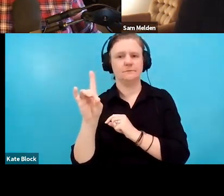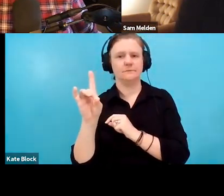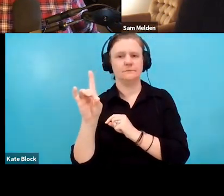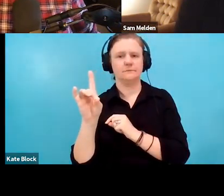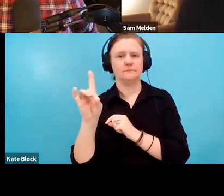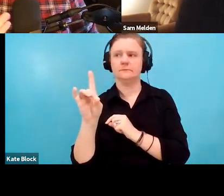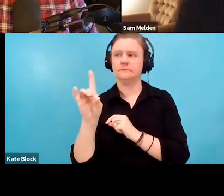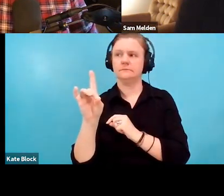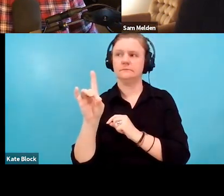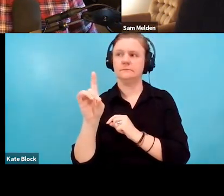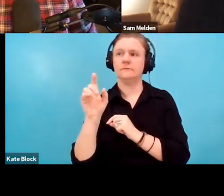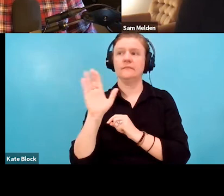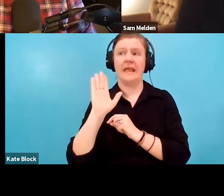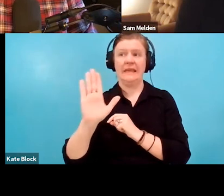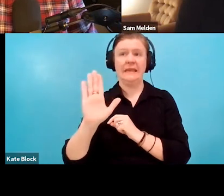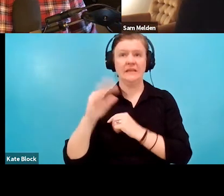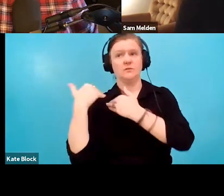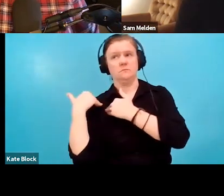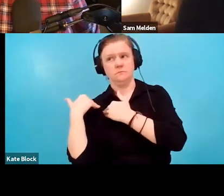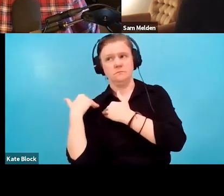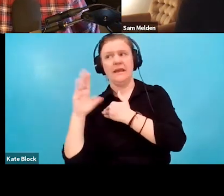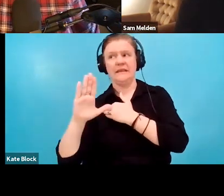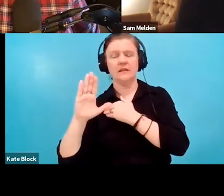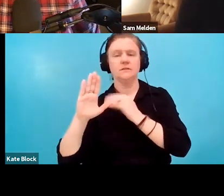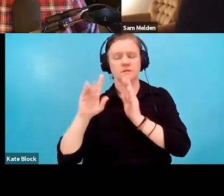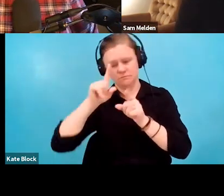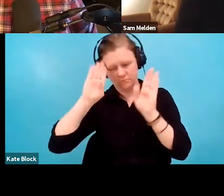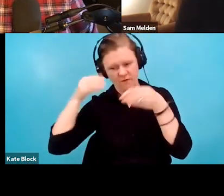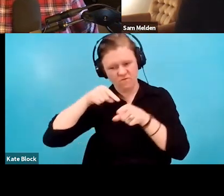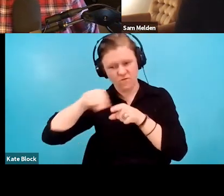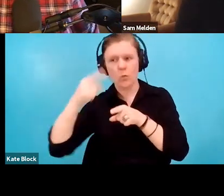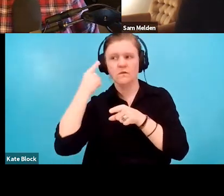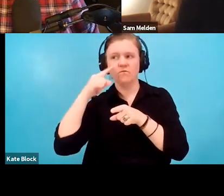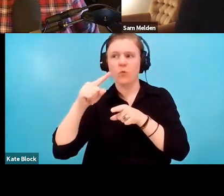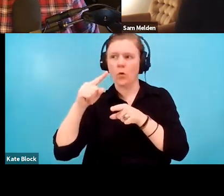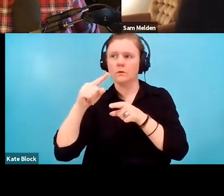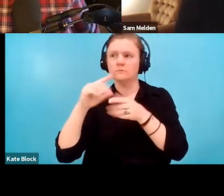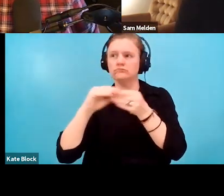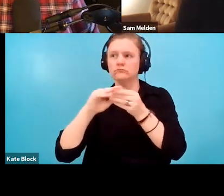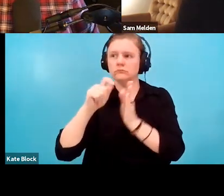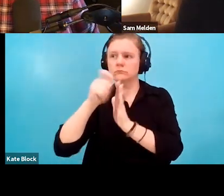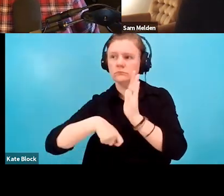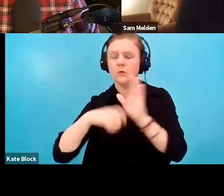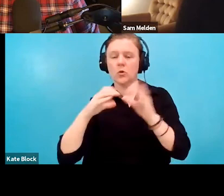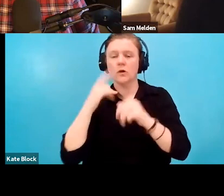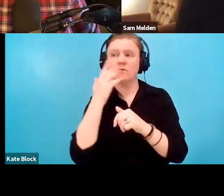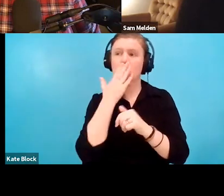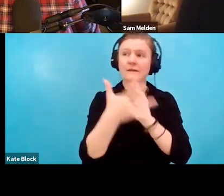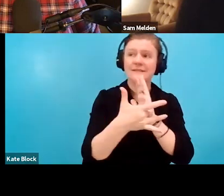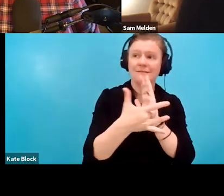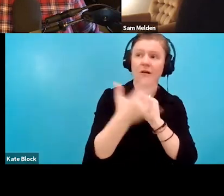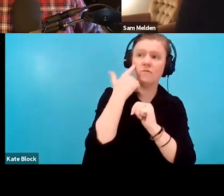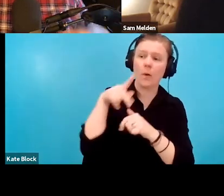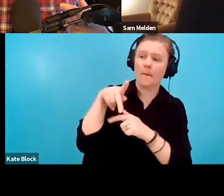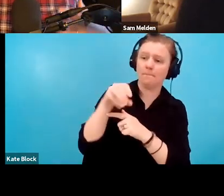essentially his beat, his reporting beat, to talk about what are these tools, you know, what are good tools for making a podcast